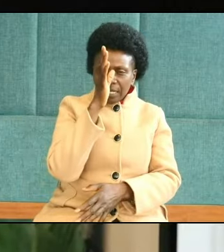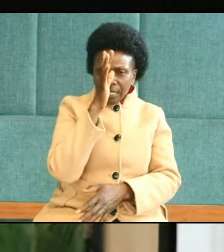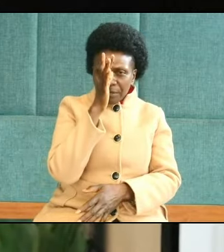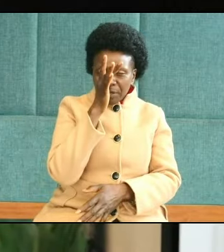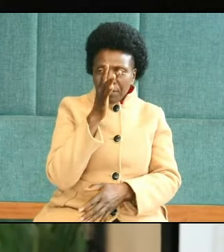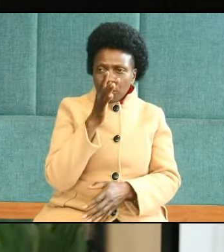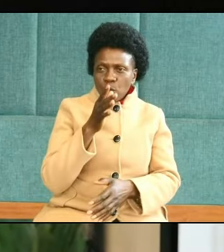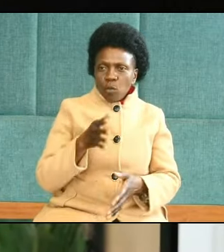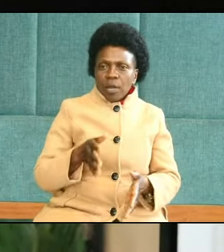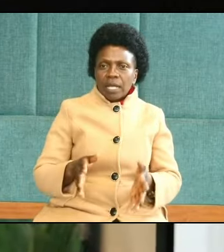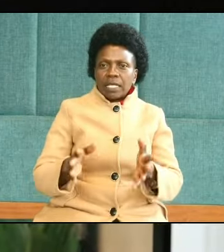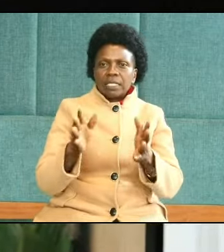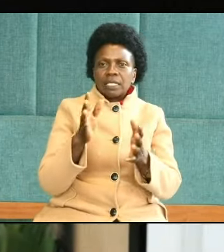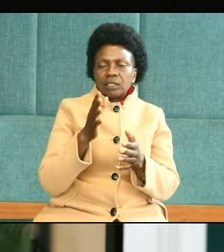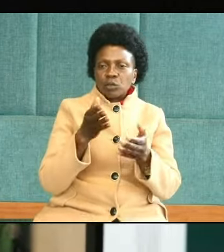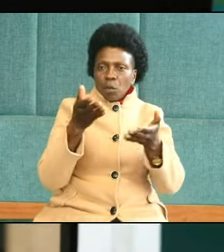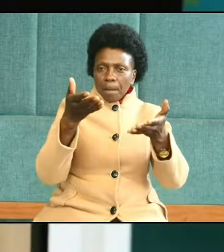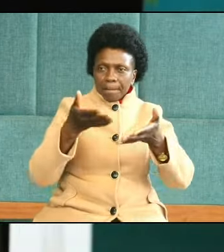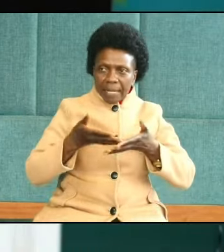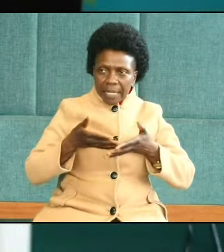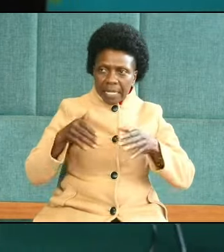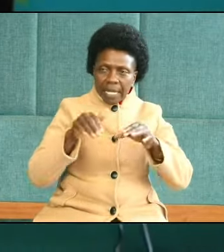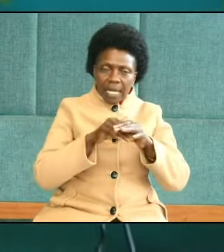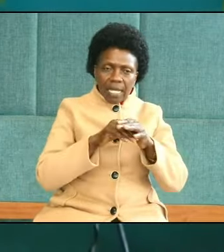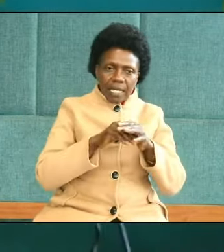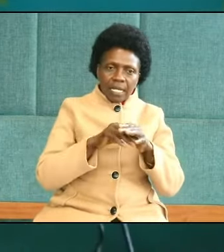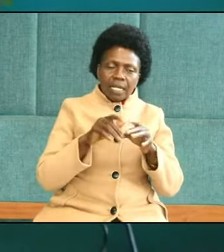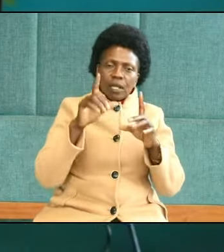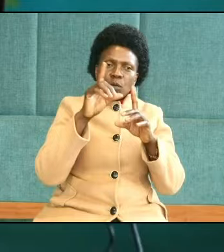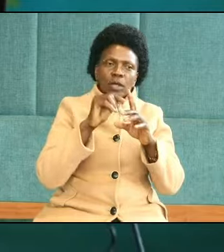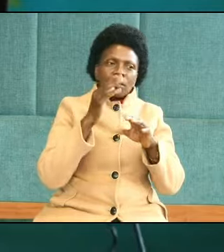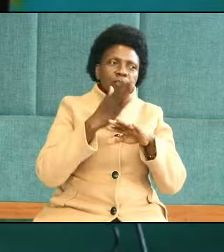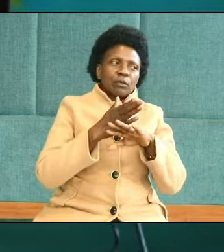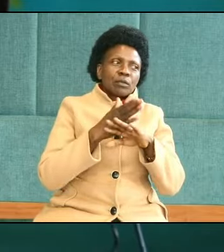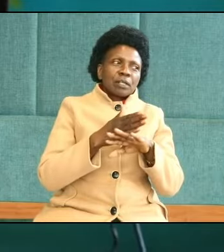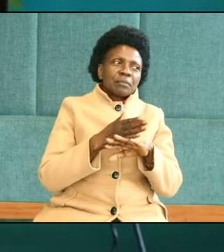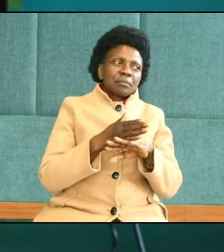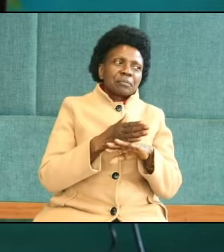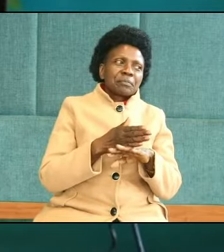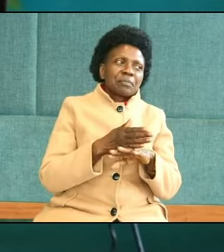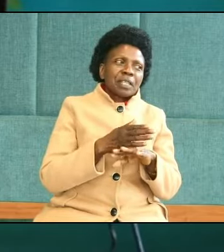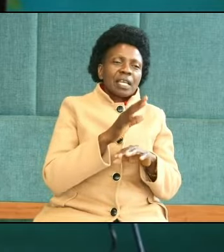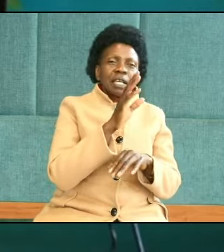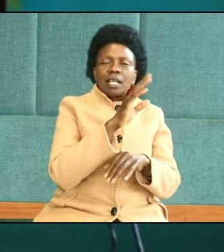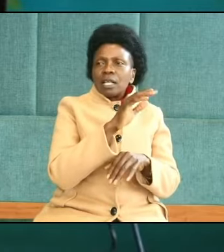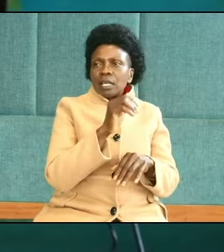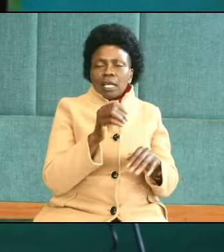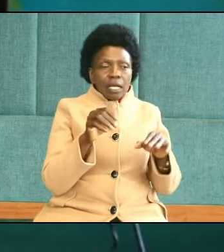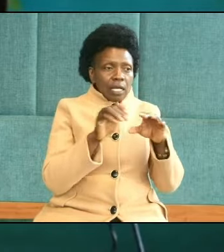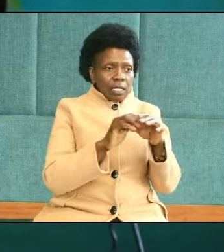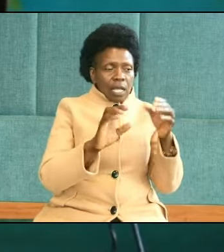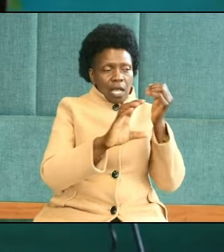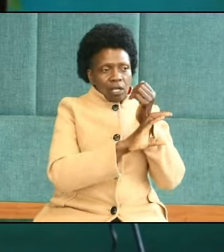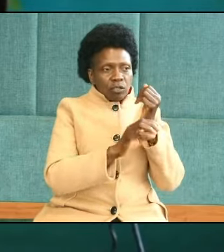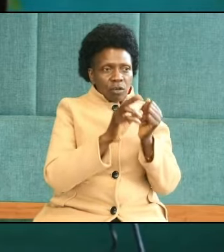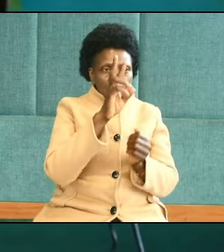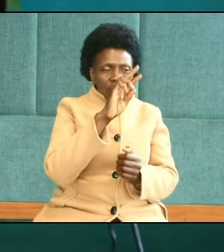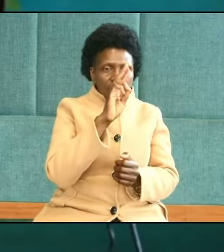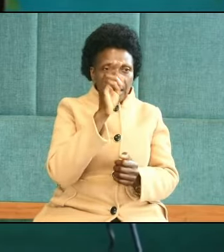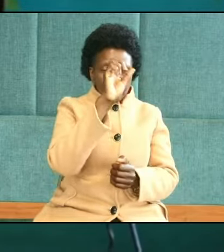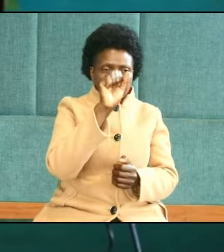use deception to bring in the word of truth. Think about the contrast. We deceived the